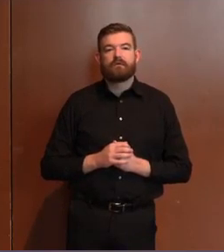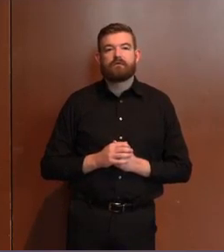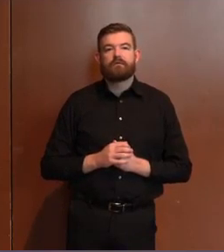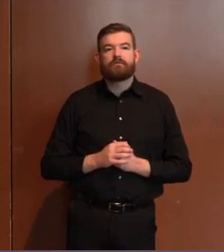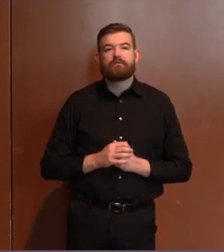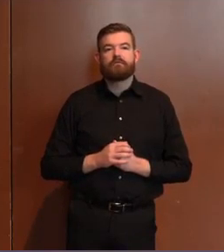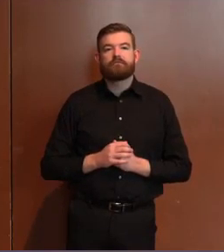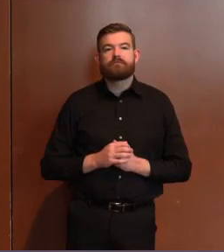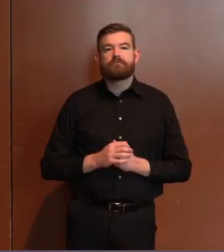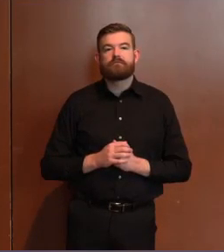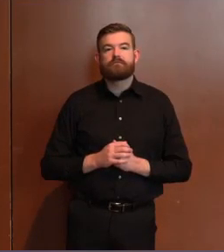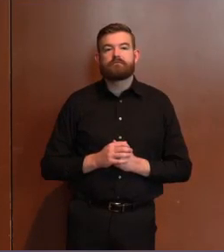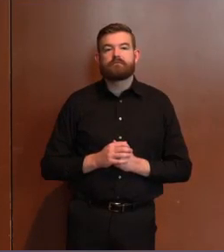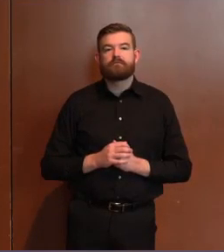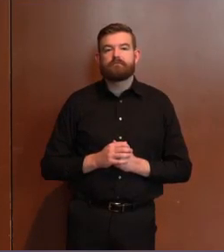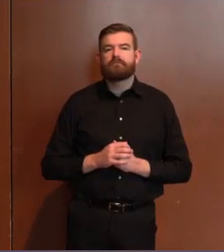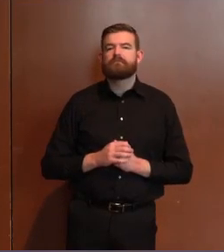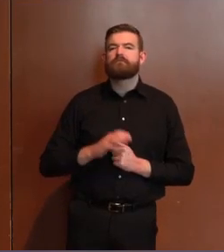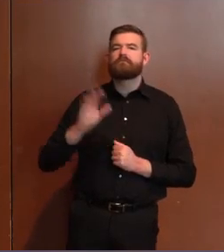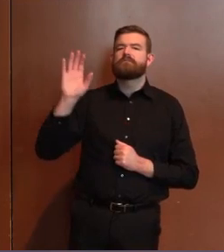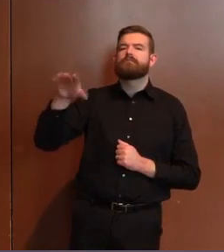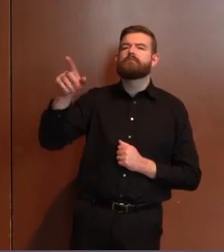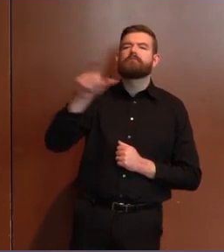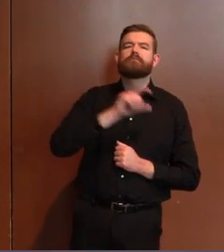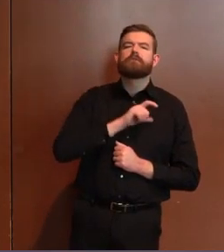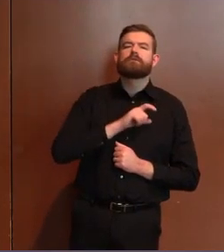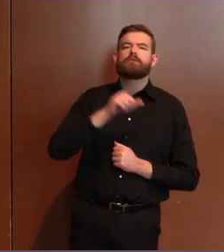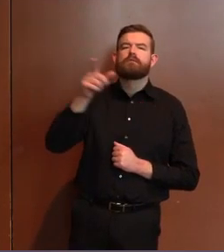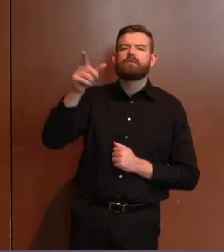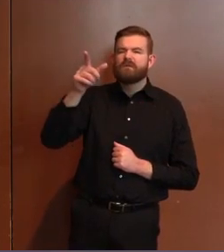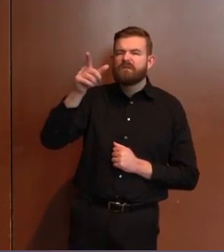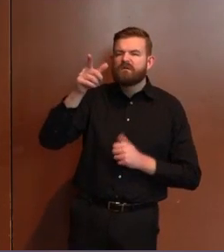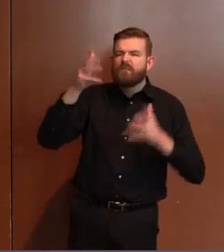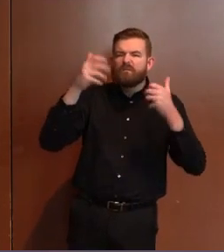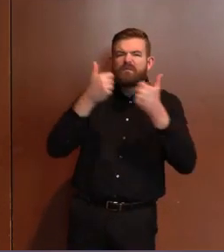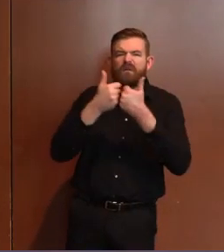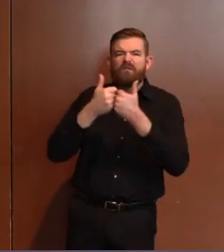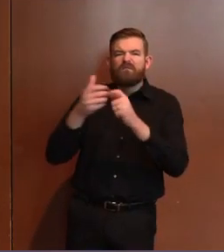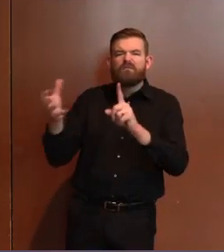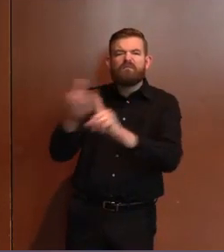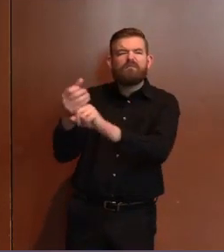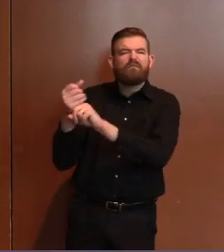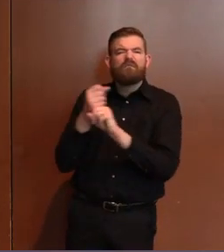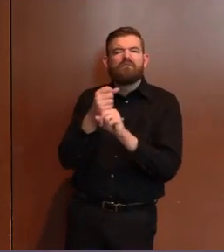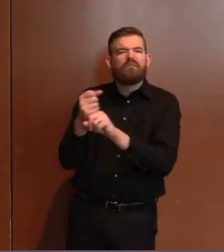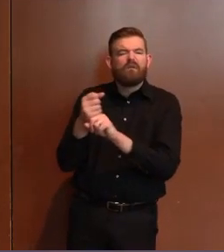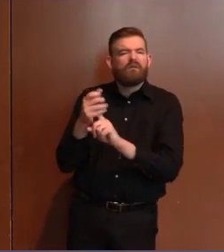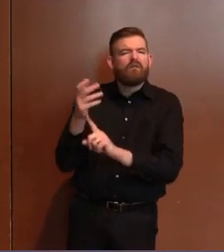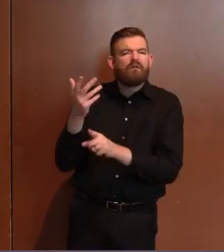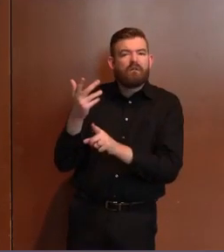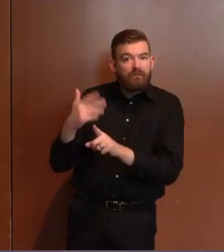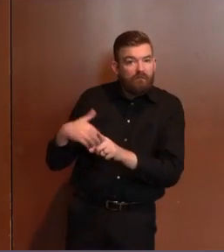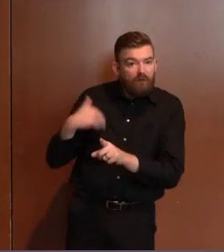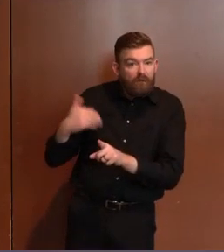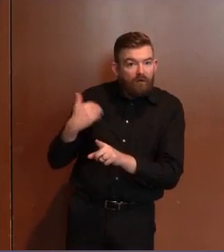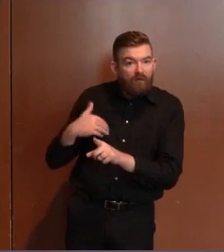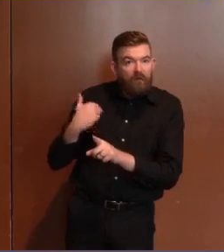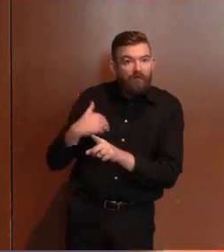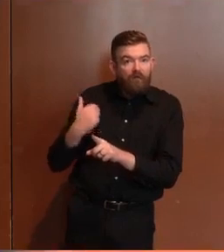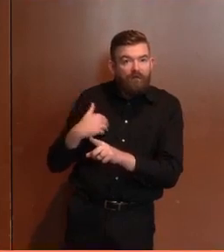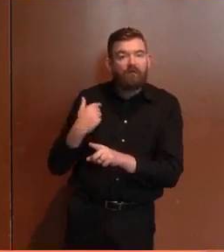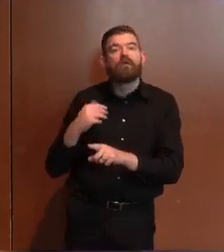Colonel, do you have any more information on where that basketball game was? And it was 6 people who were juveniles? I'm sorry. That was in Raritan Township. It was